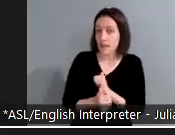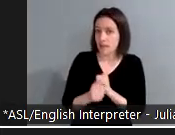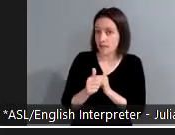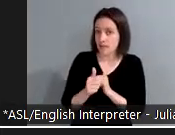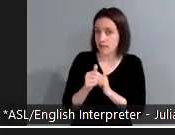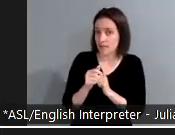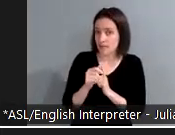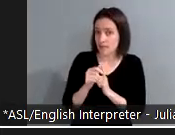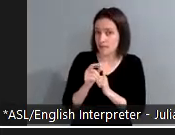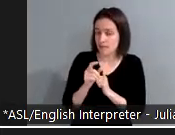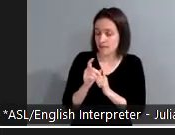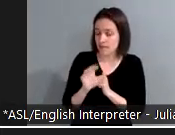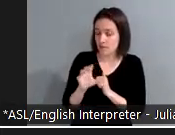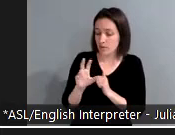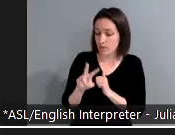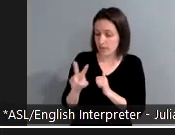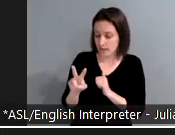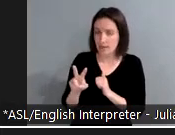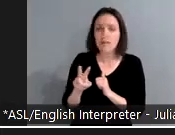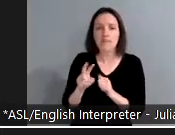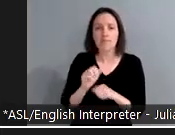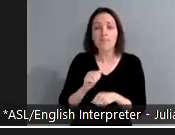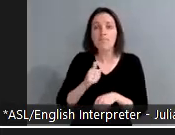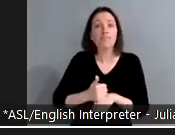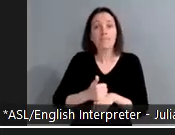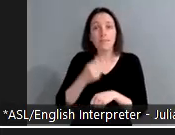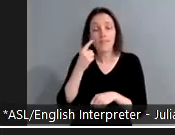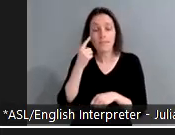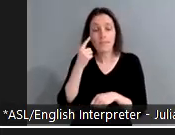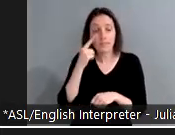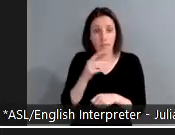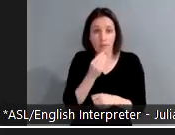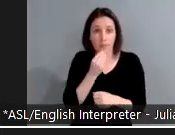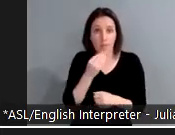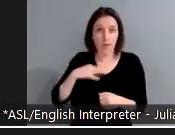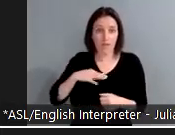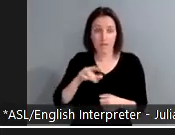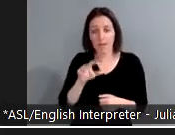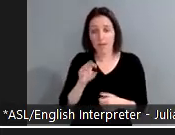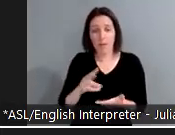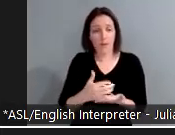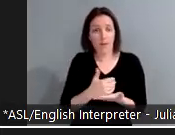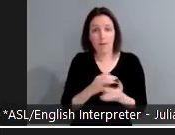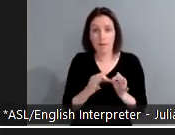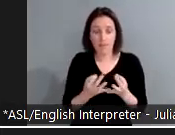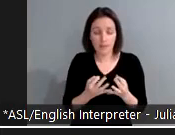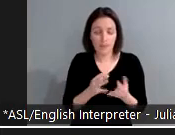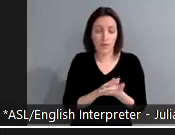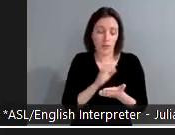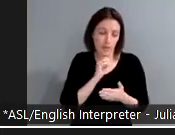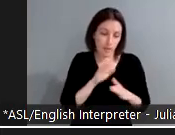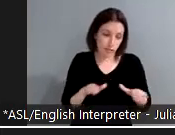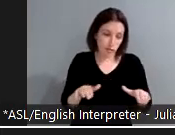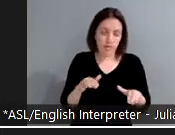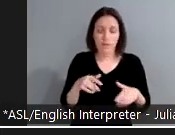was created to provide food benefits to low-income families with school-age children over the summer months when